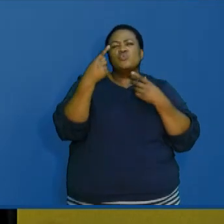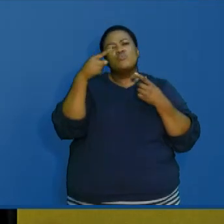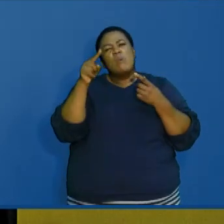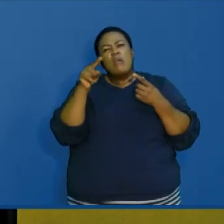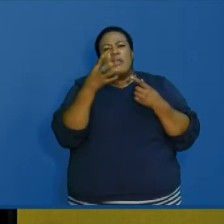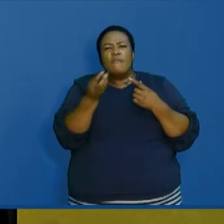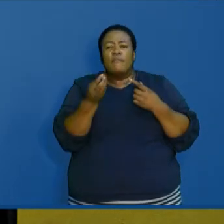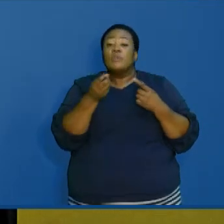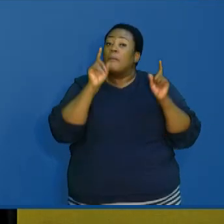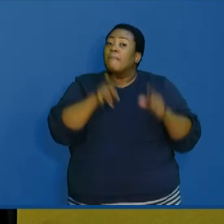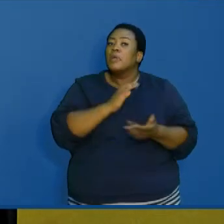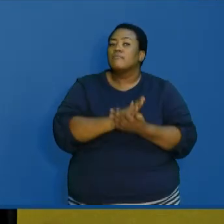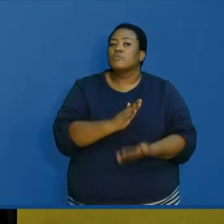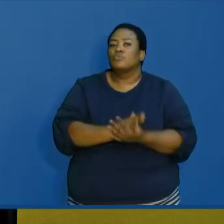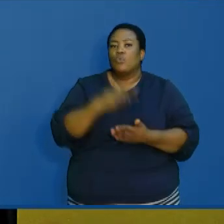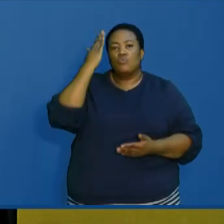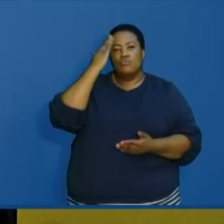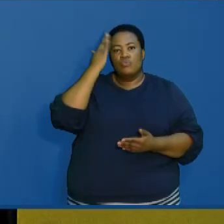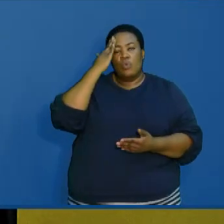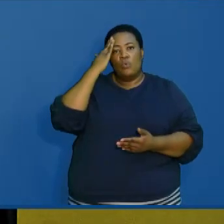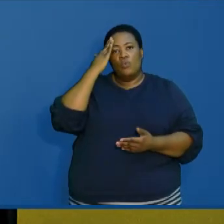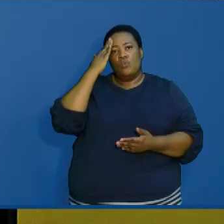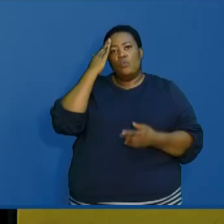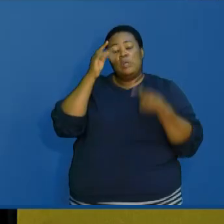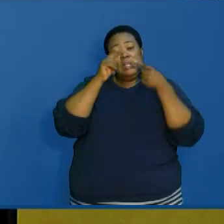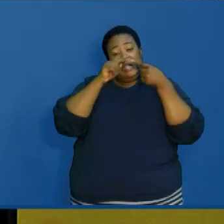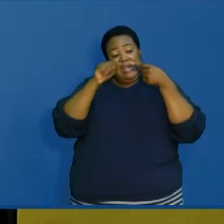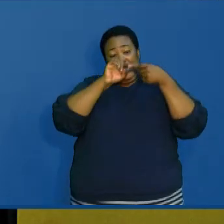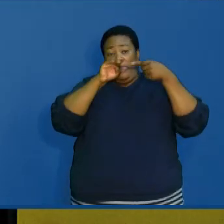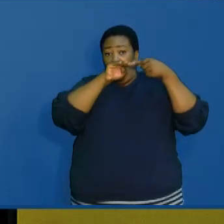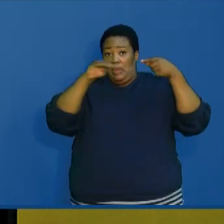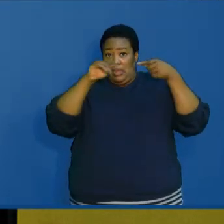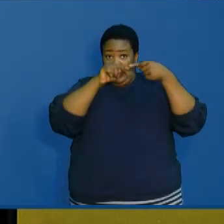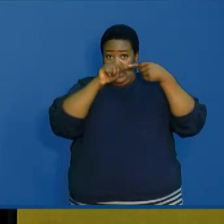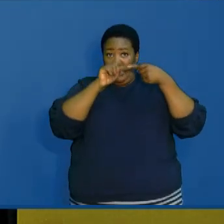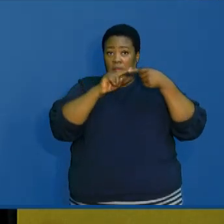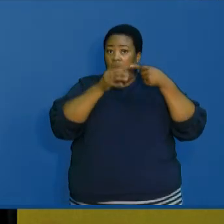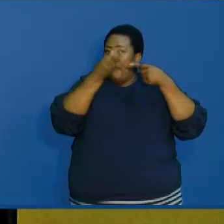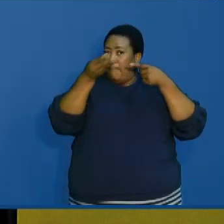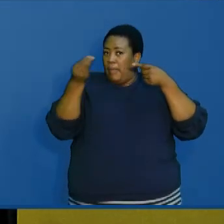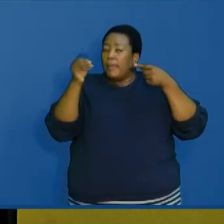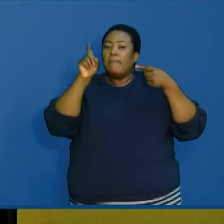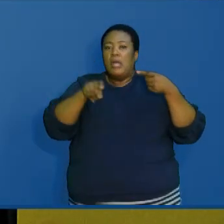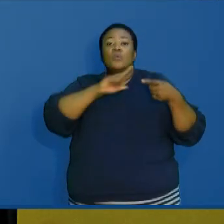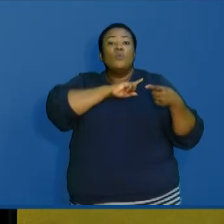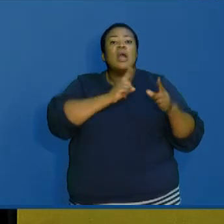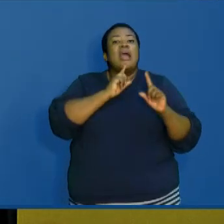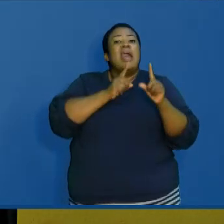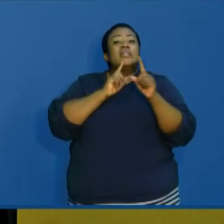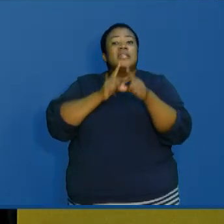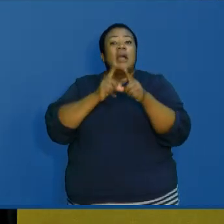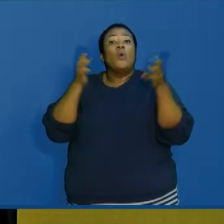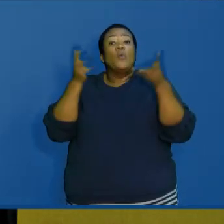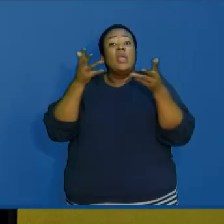to ensure that you know these you must get no matter what, because the answers to these questions